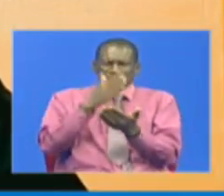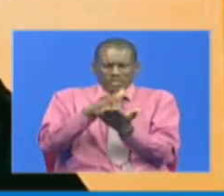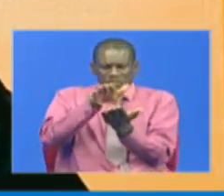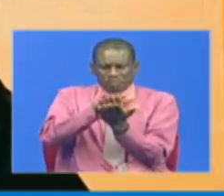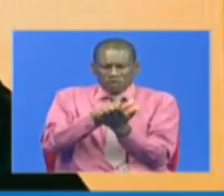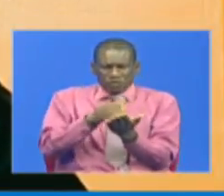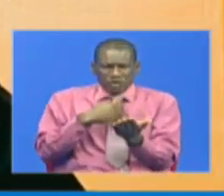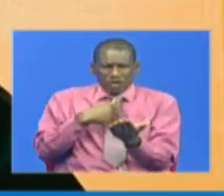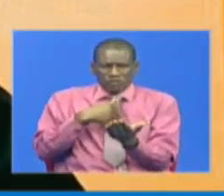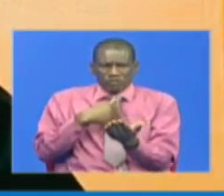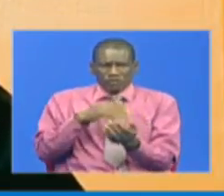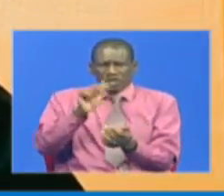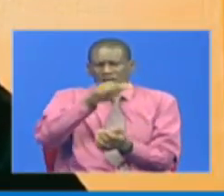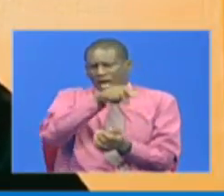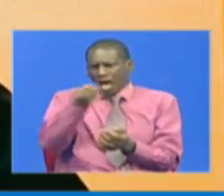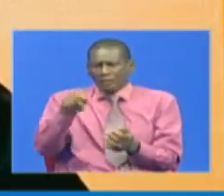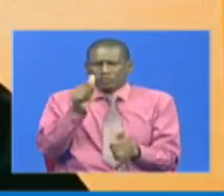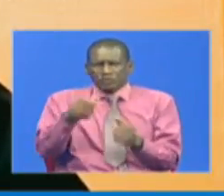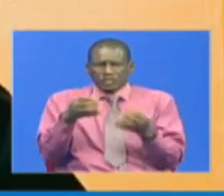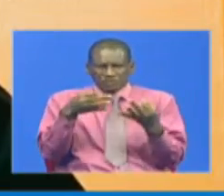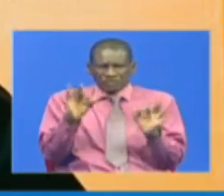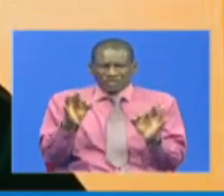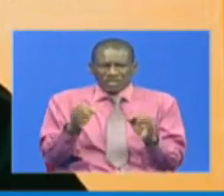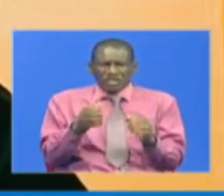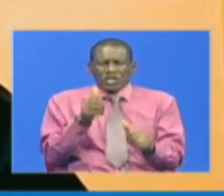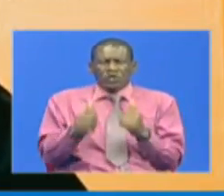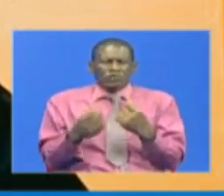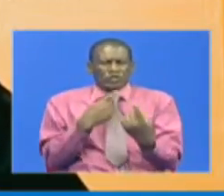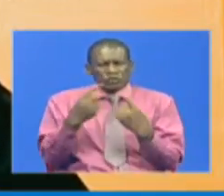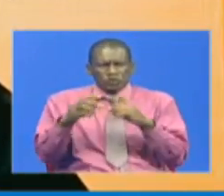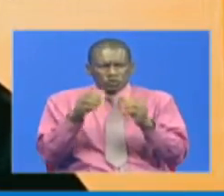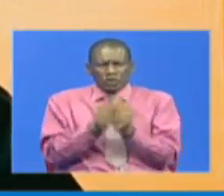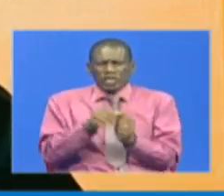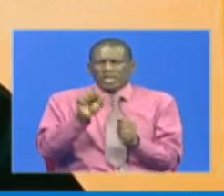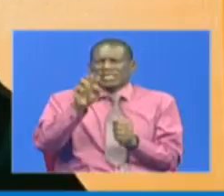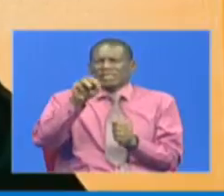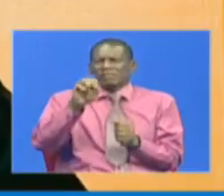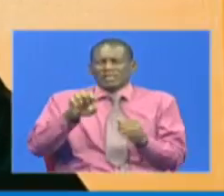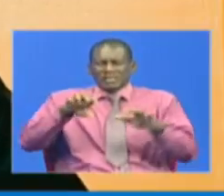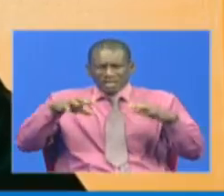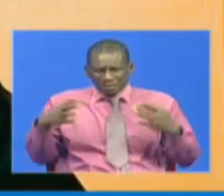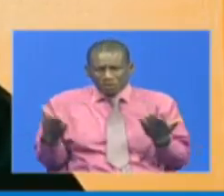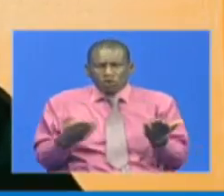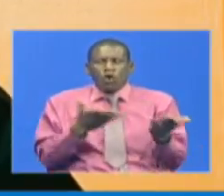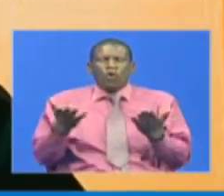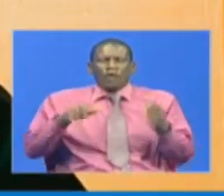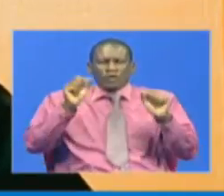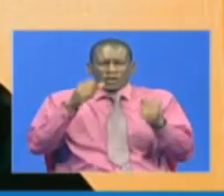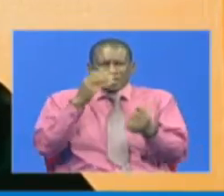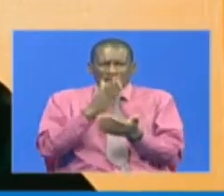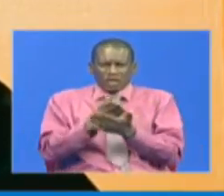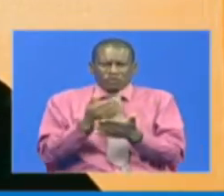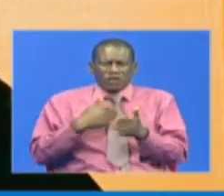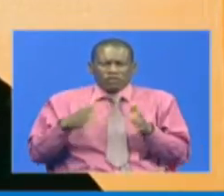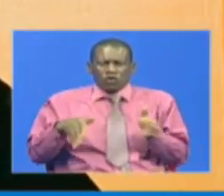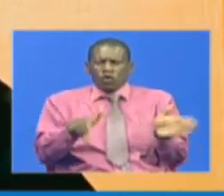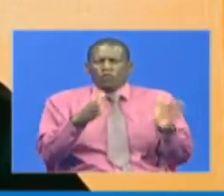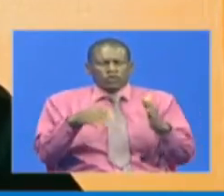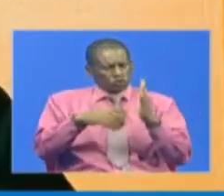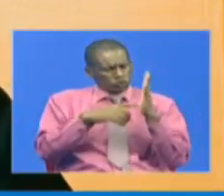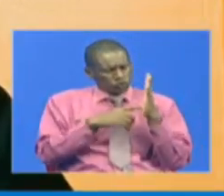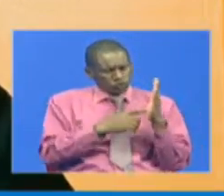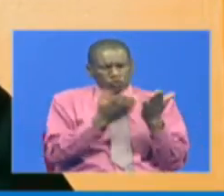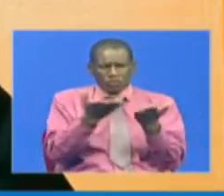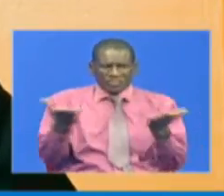which are free and which we talk to our SMEs about, where you can actually have opportunities to showcase your